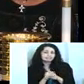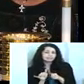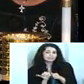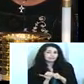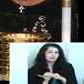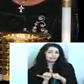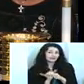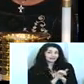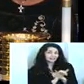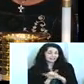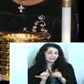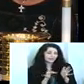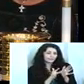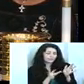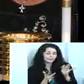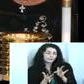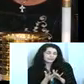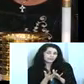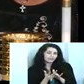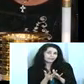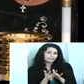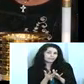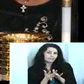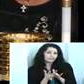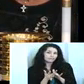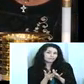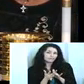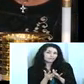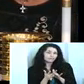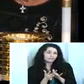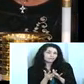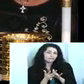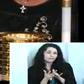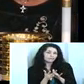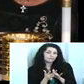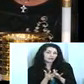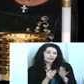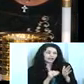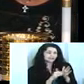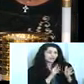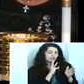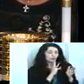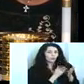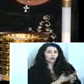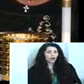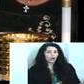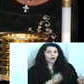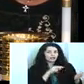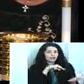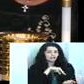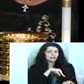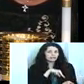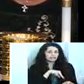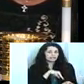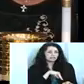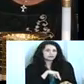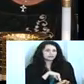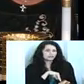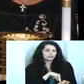Jesus is right there at the well, standing there for those who have